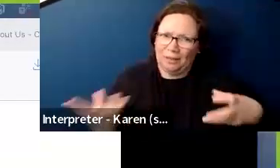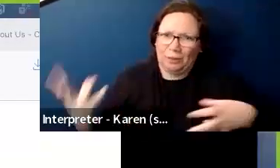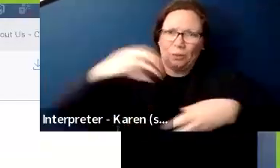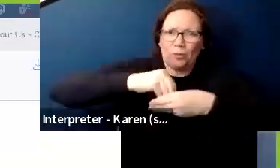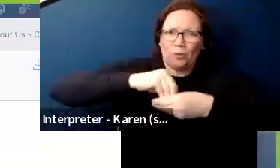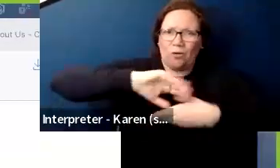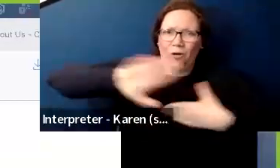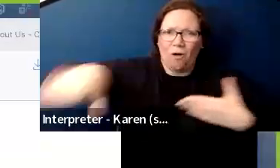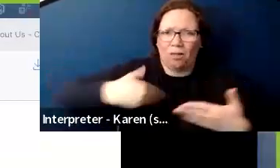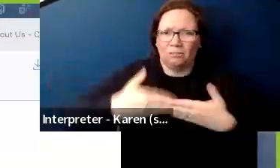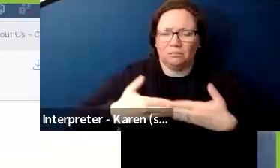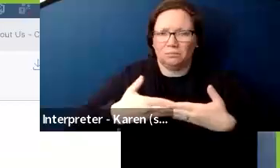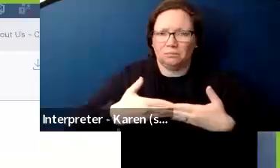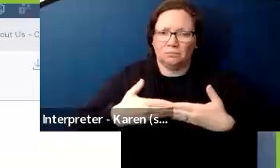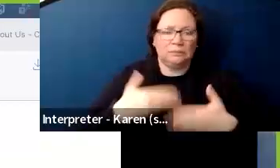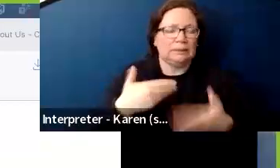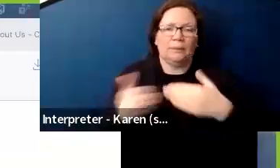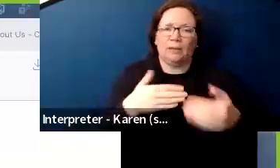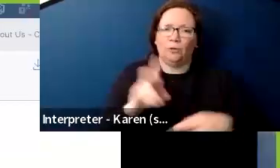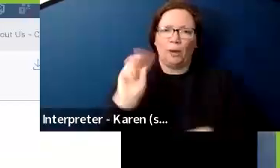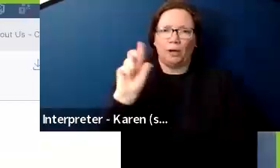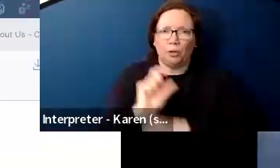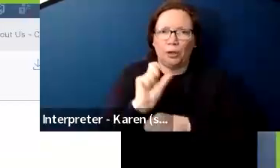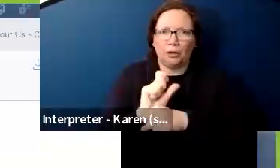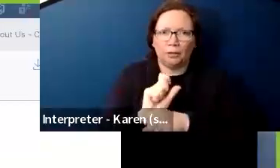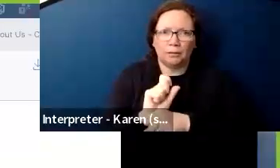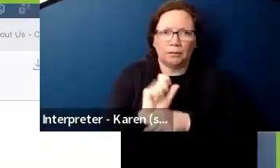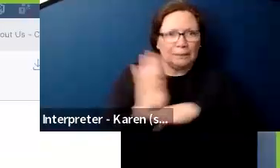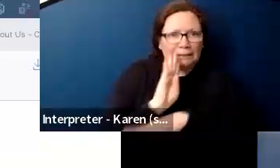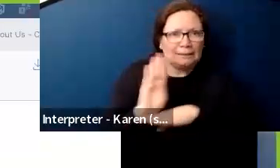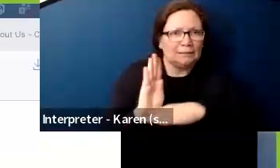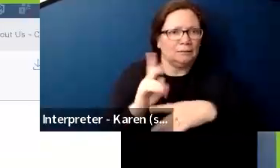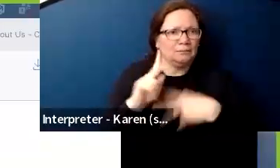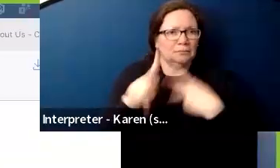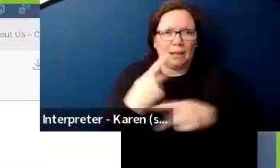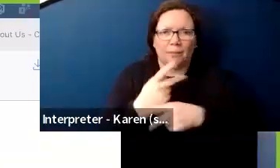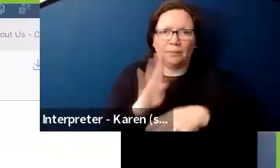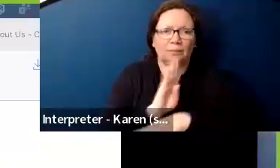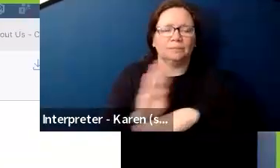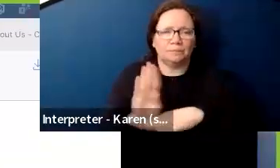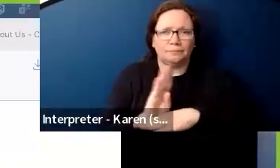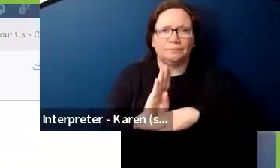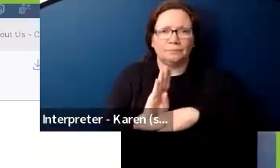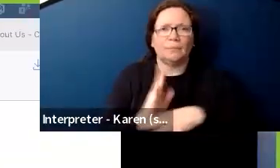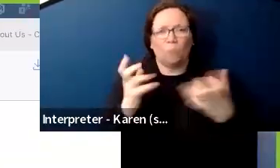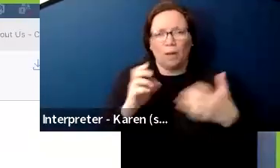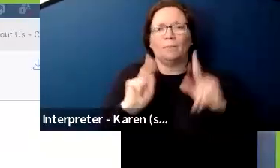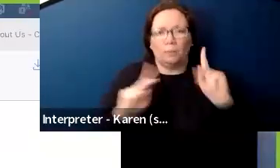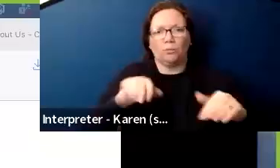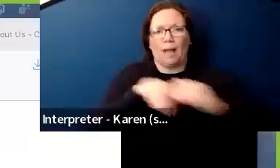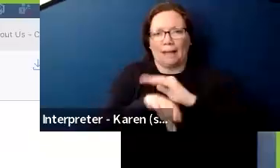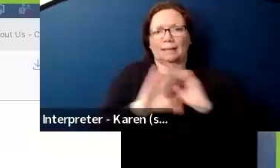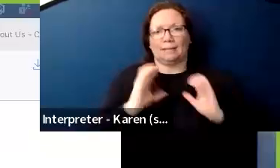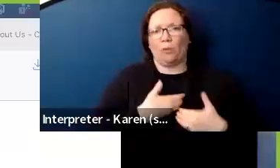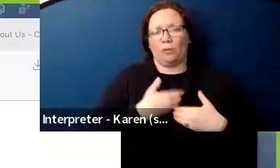right? In any organization, we want people to be able to access our content.